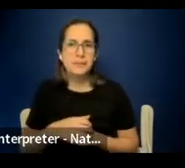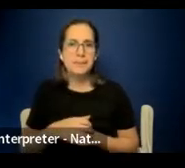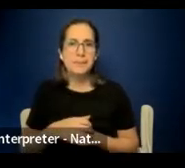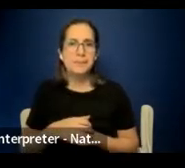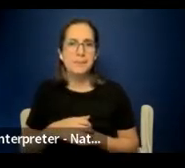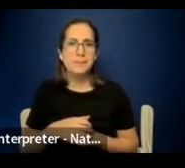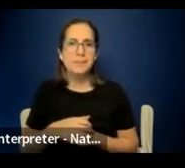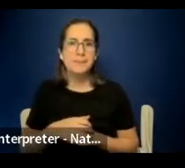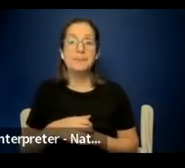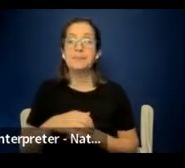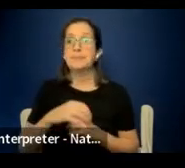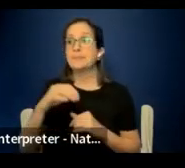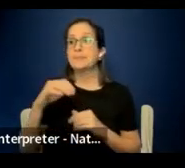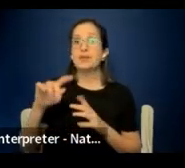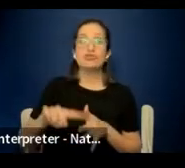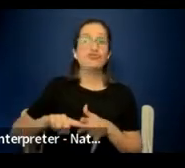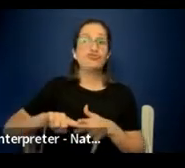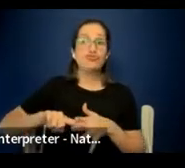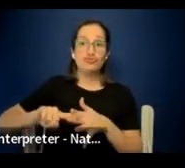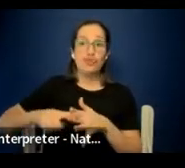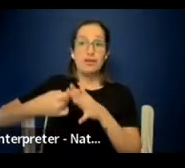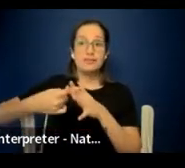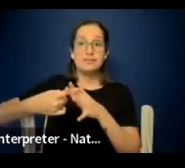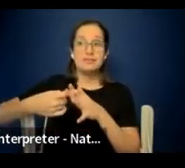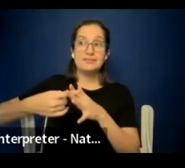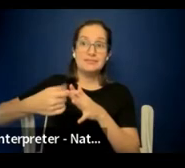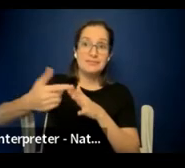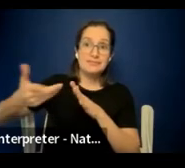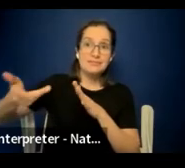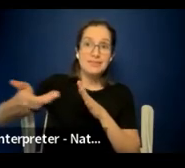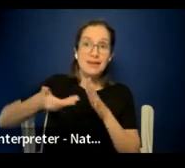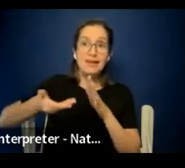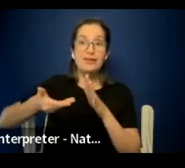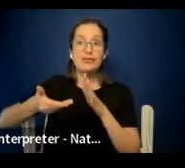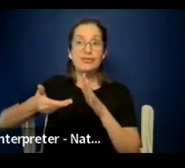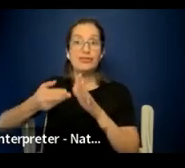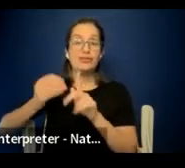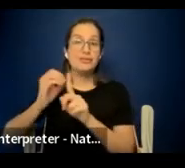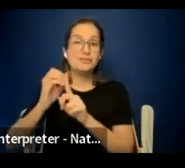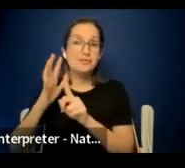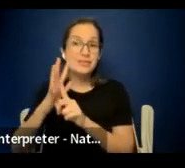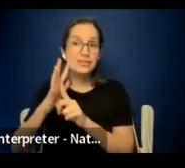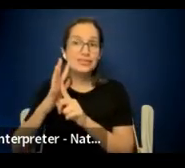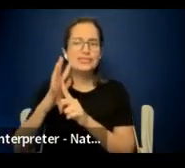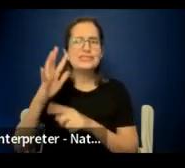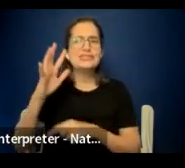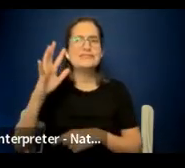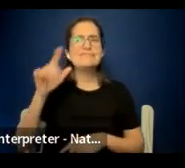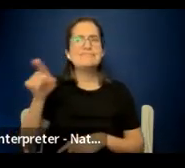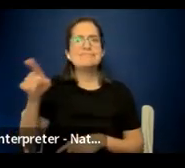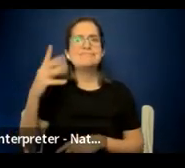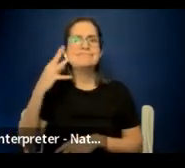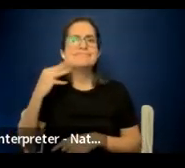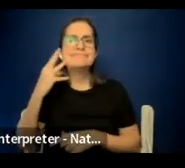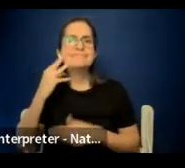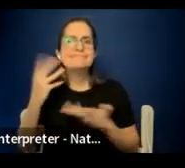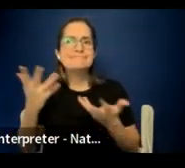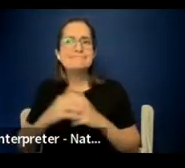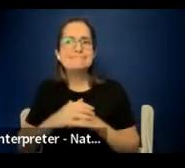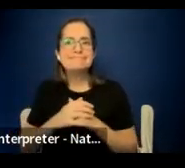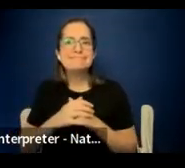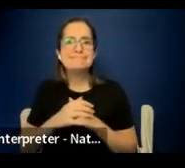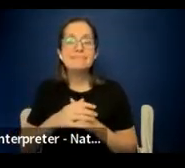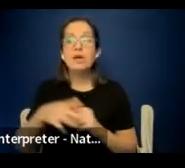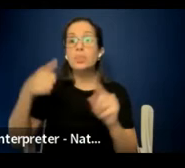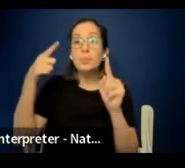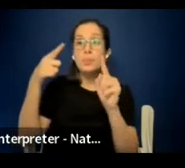the volunteer? And what does it look like for the organization? So the point is to really surface some of the weak spots in this